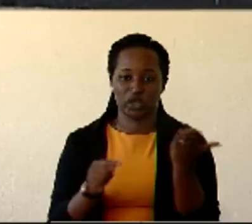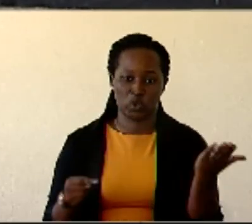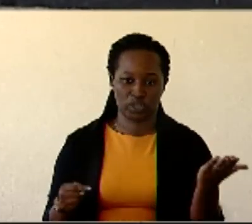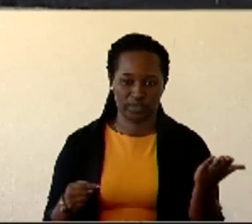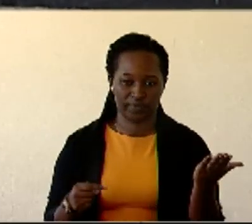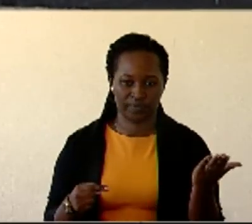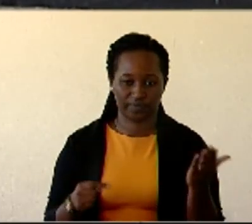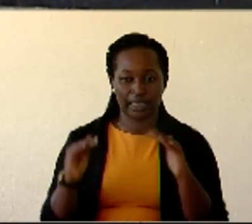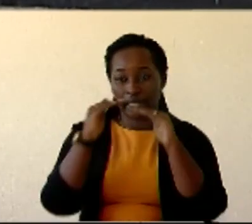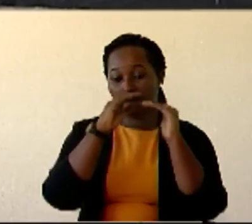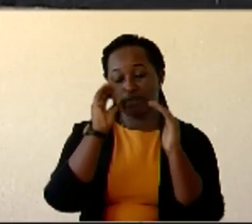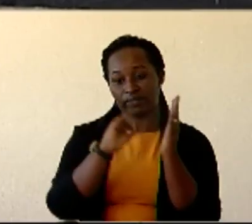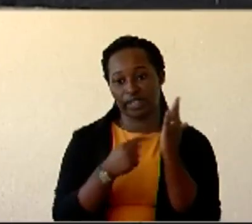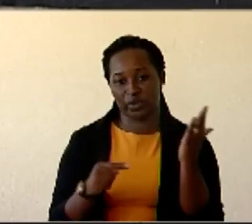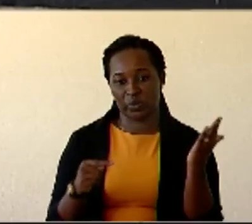Level of technology.